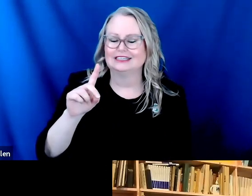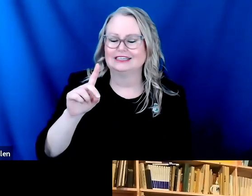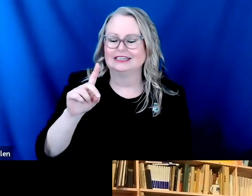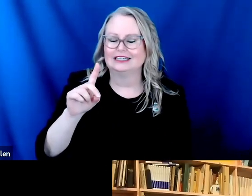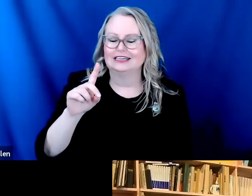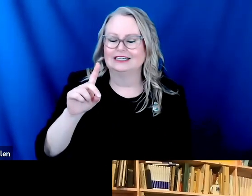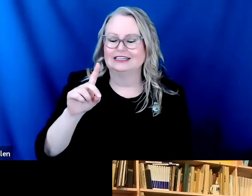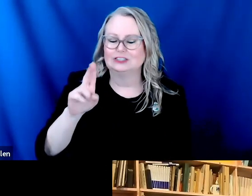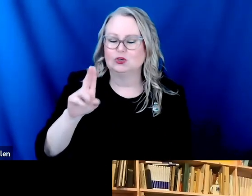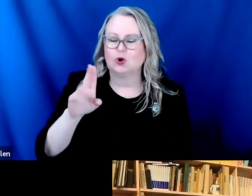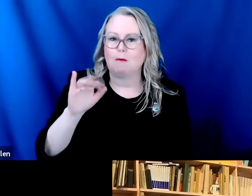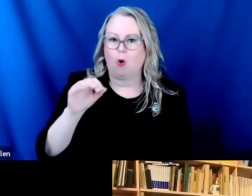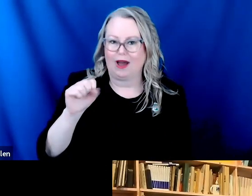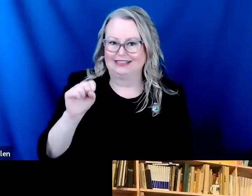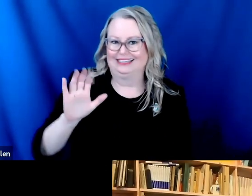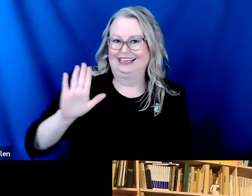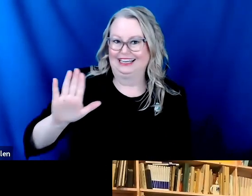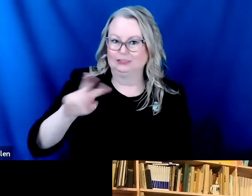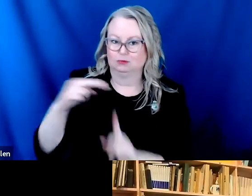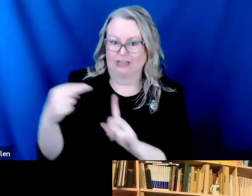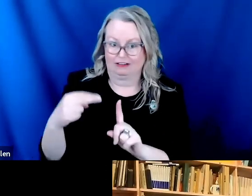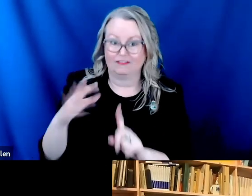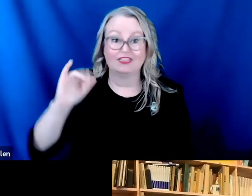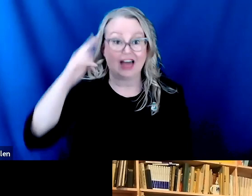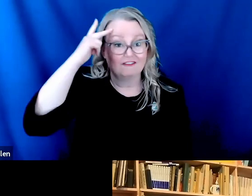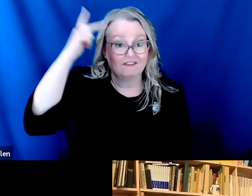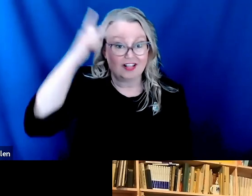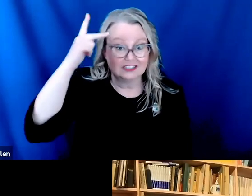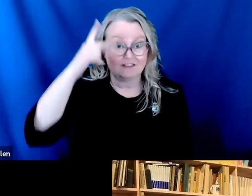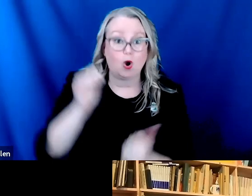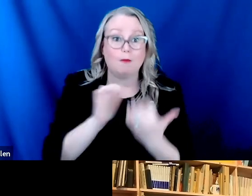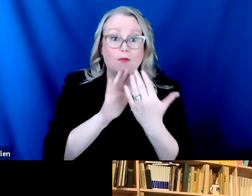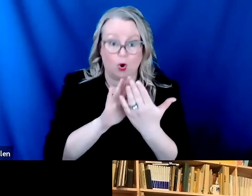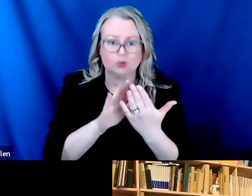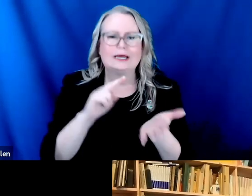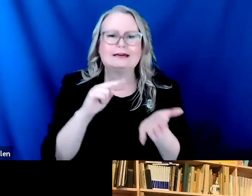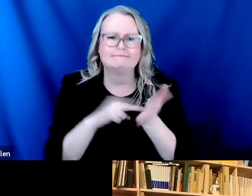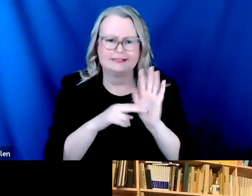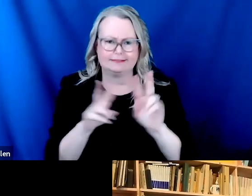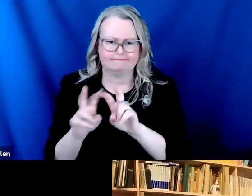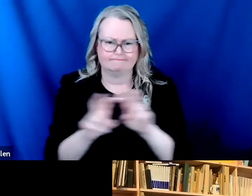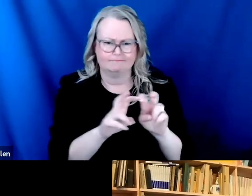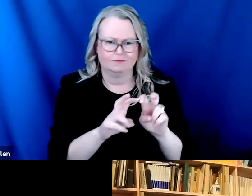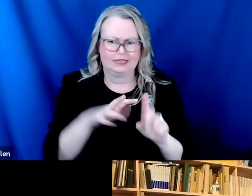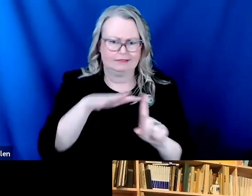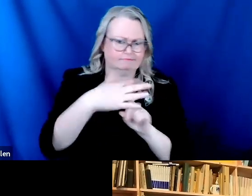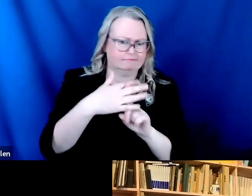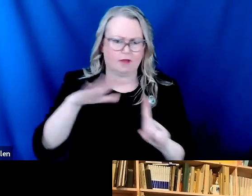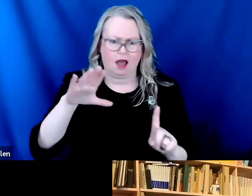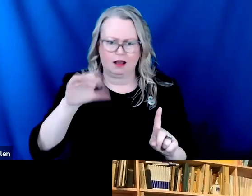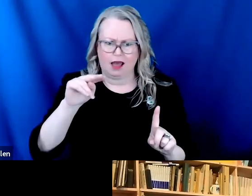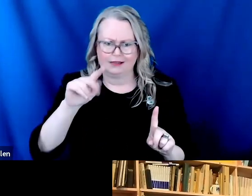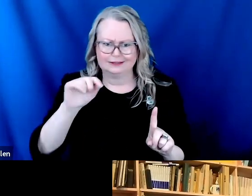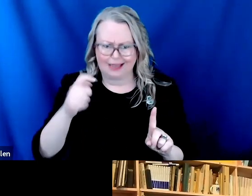deontic perspective, a philosophical approach that requires taking into account context and varying